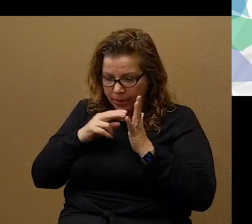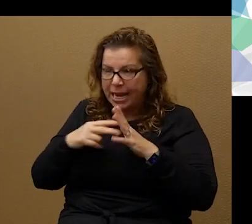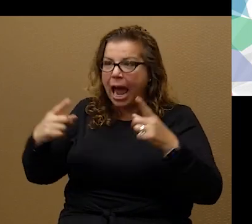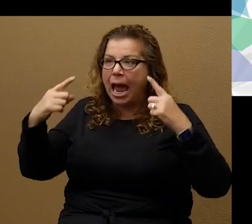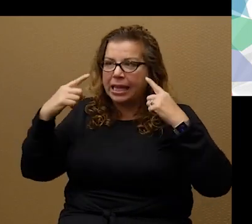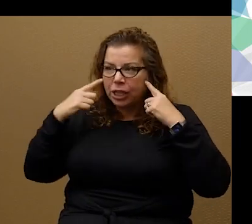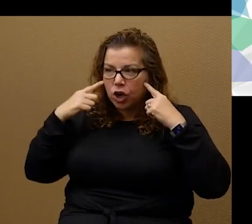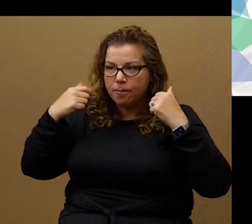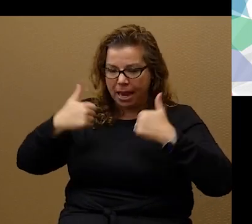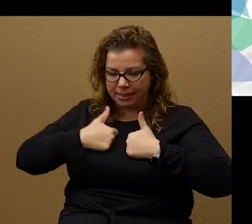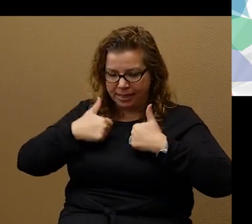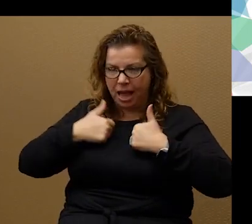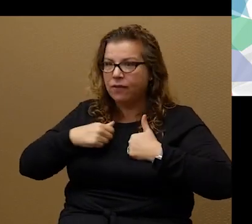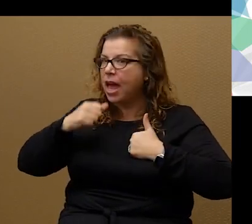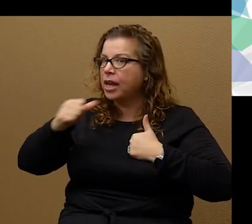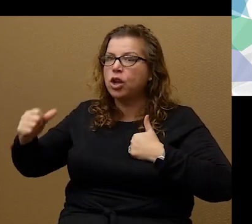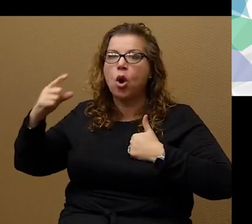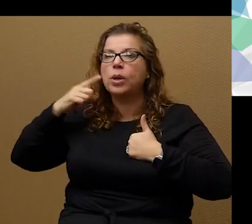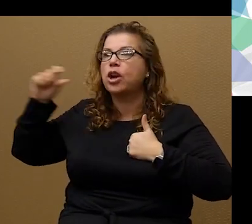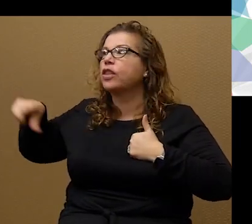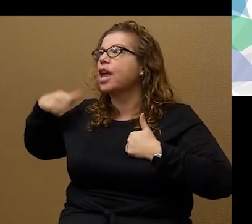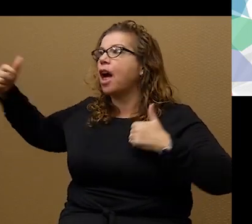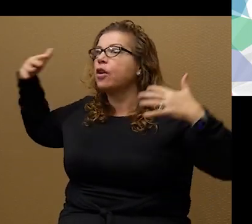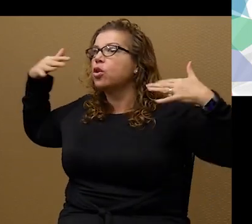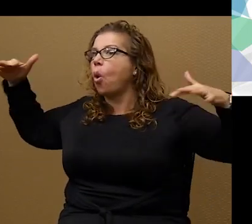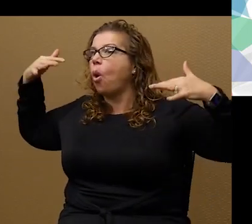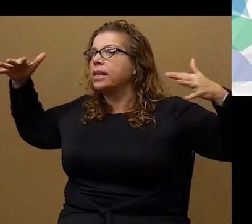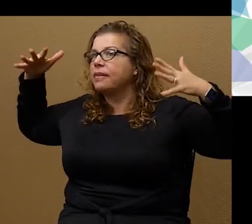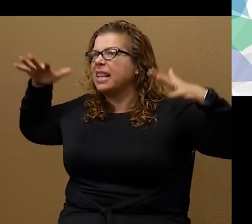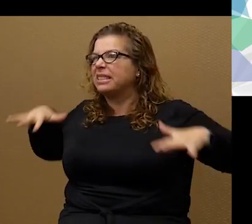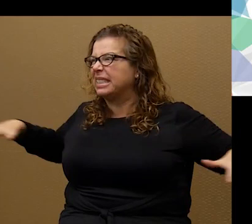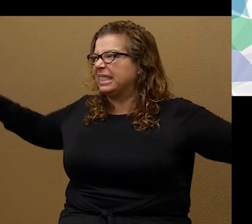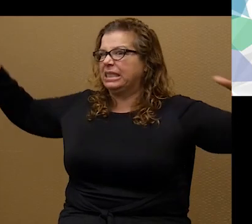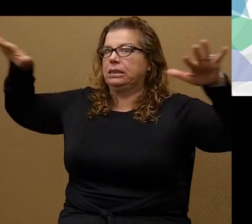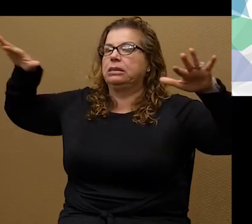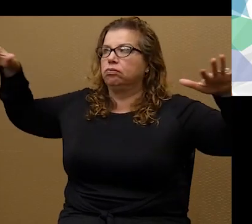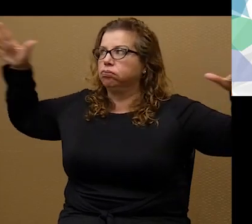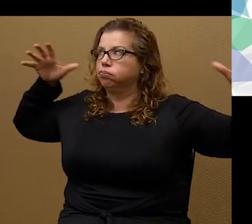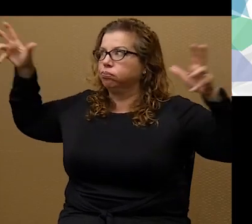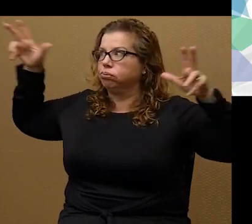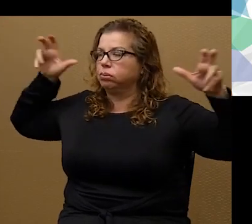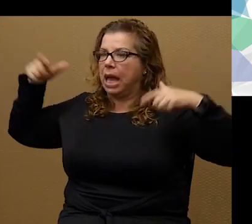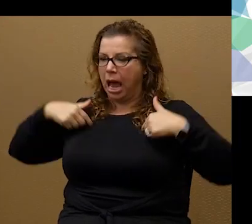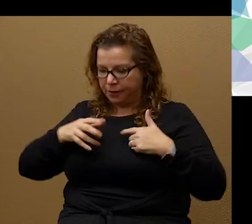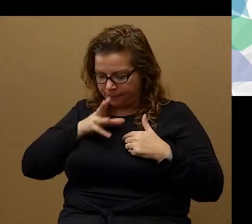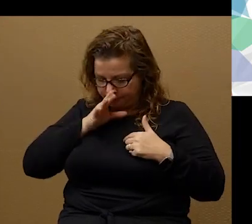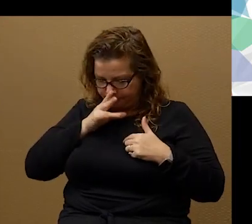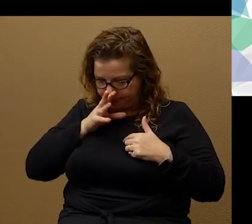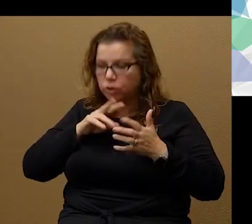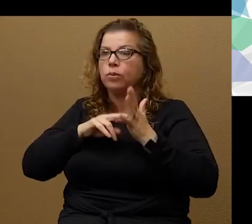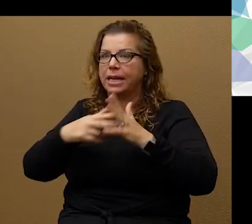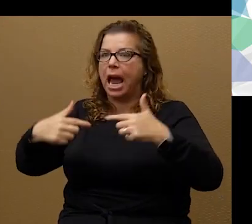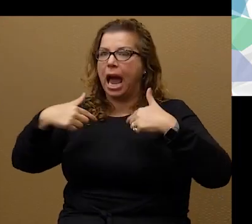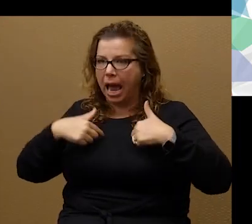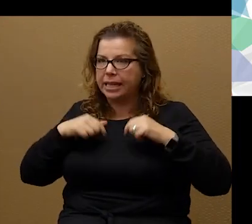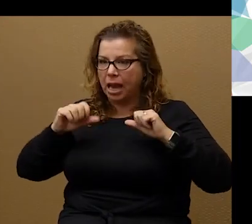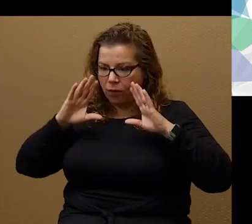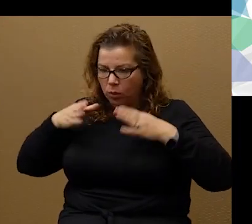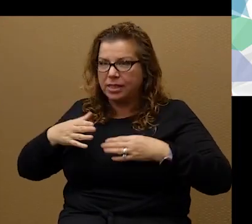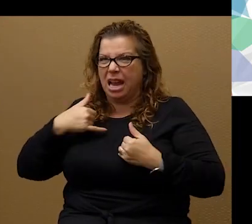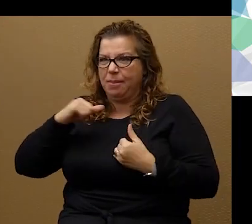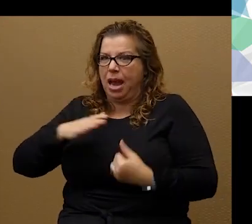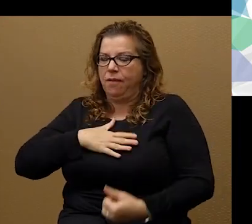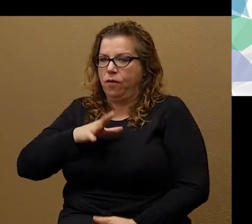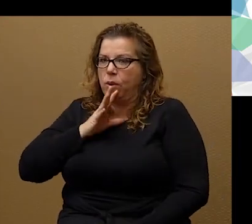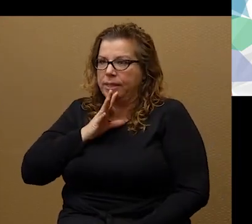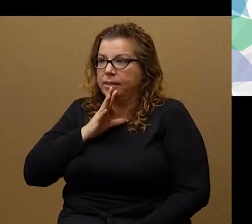constant chatter or things that are going around them. Hyposensitive, they